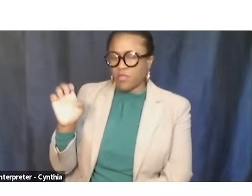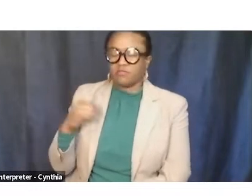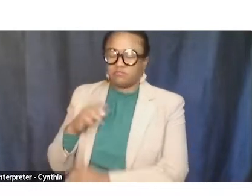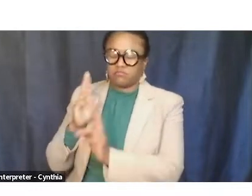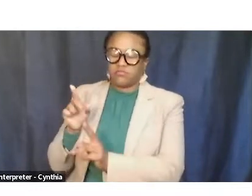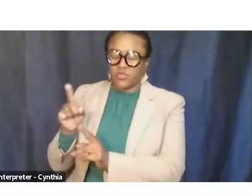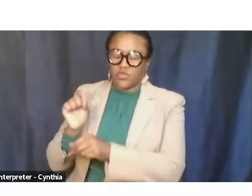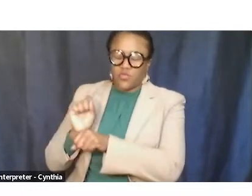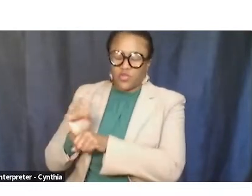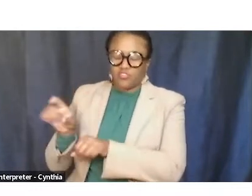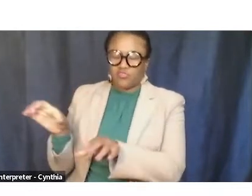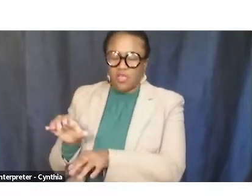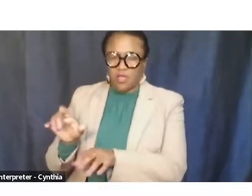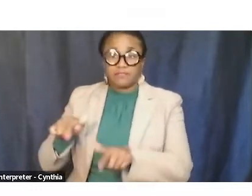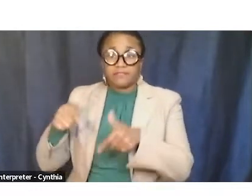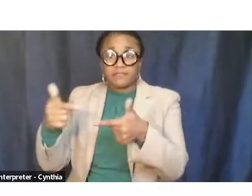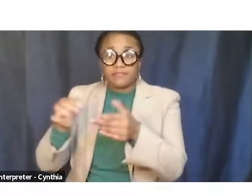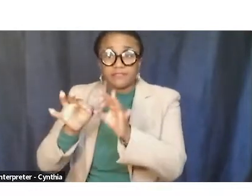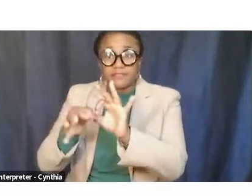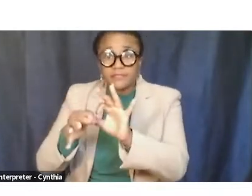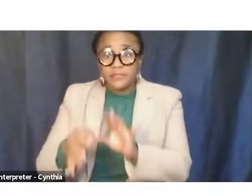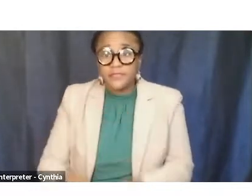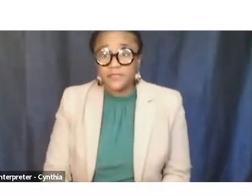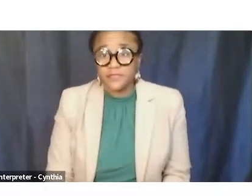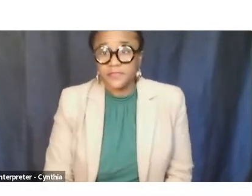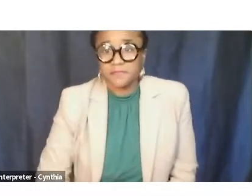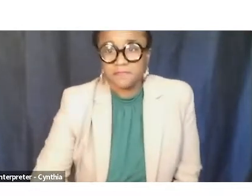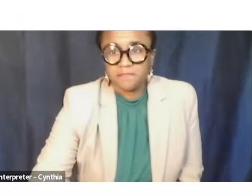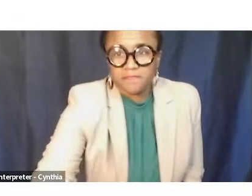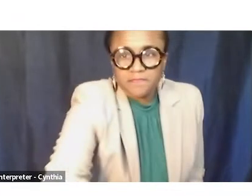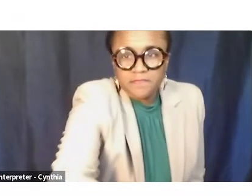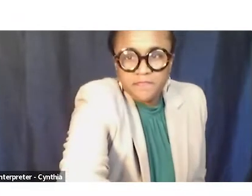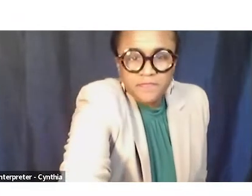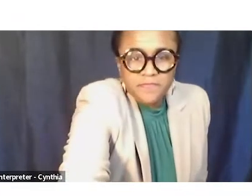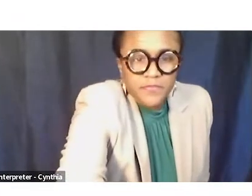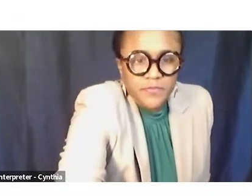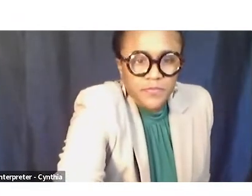done. And before I continue, I just want to give everybody some